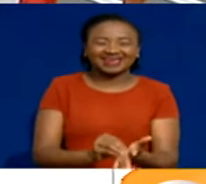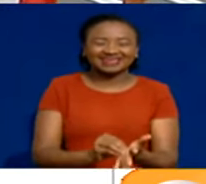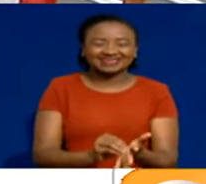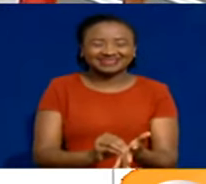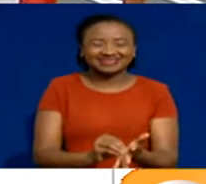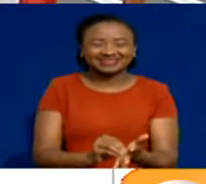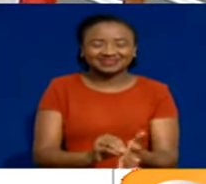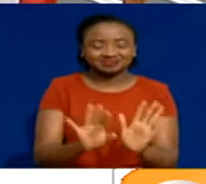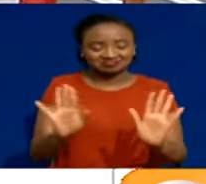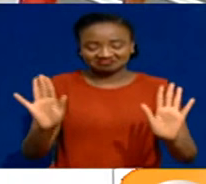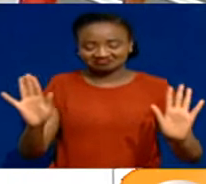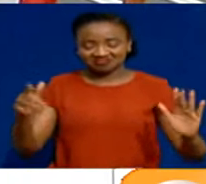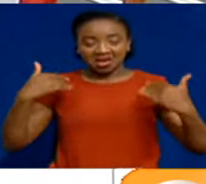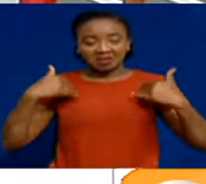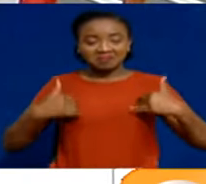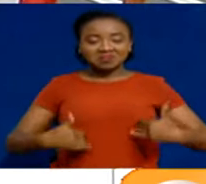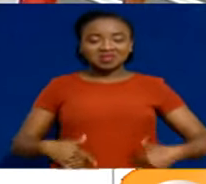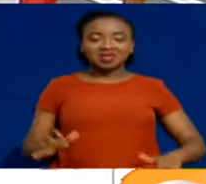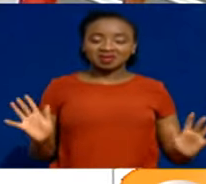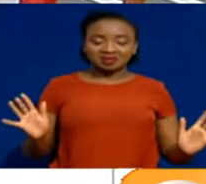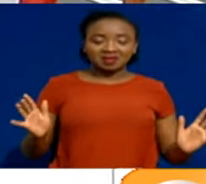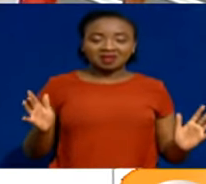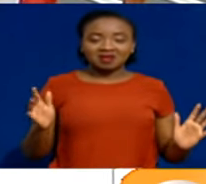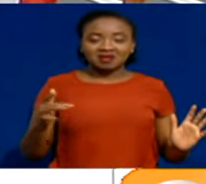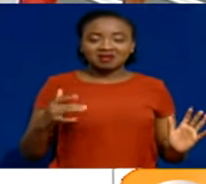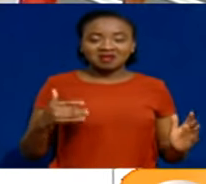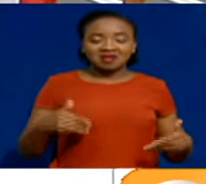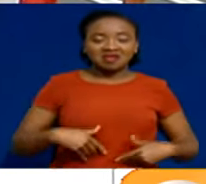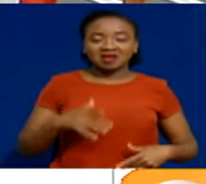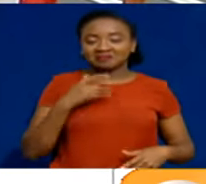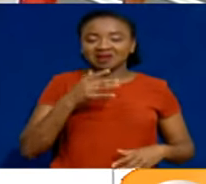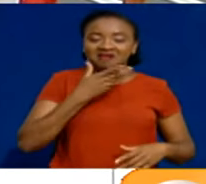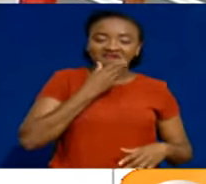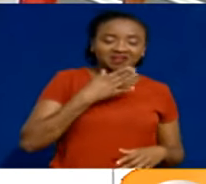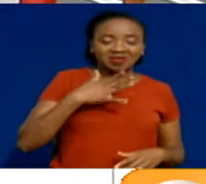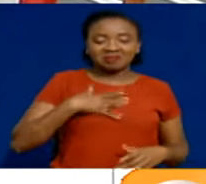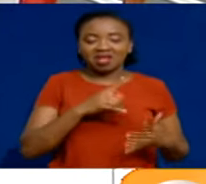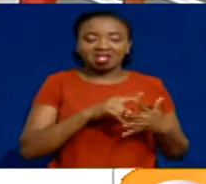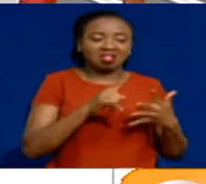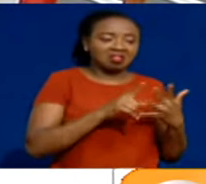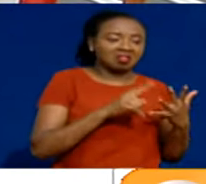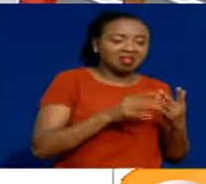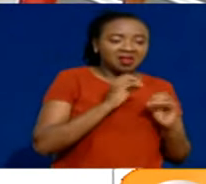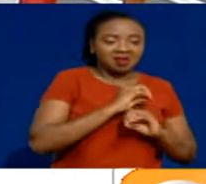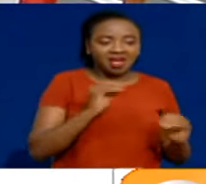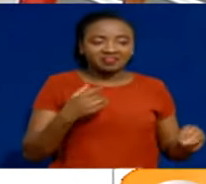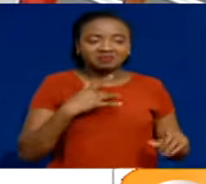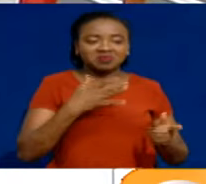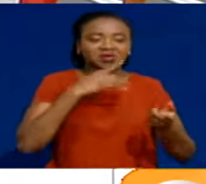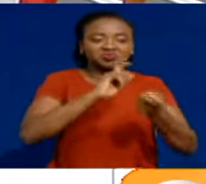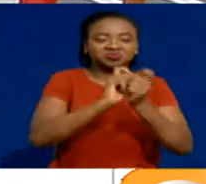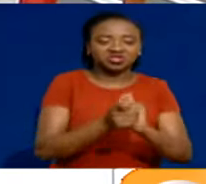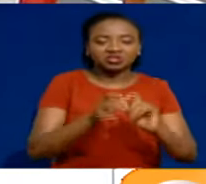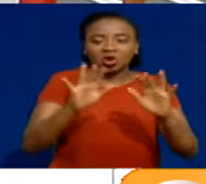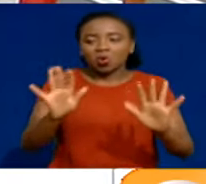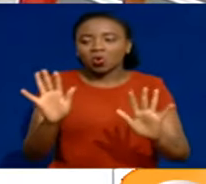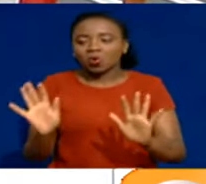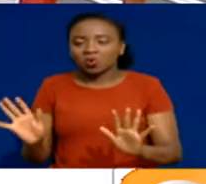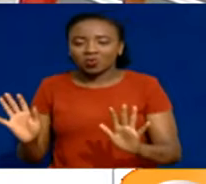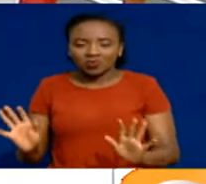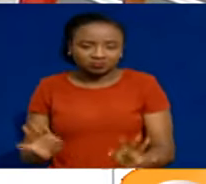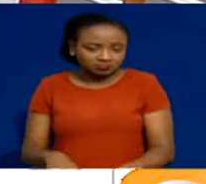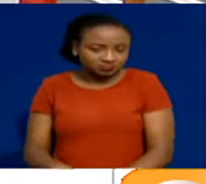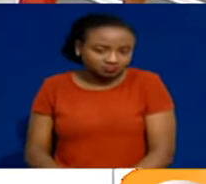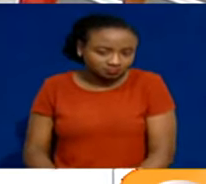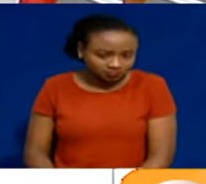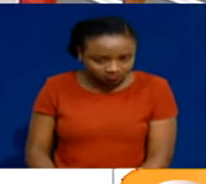So you can't say, I'm a modern man now. This is my father didn't do this. I want to change the gate of this home.